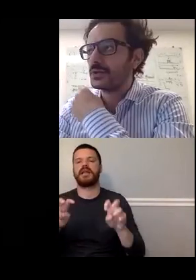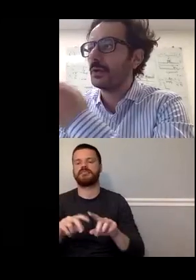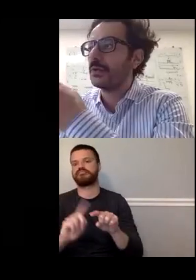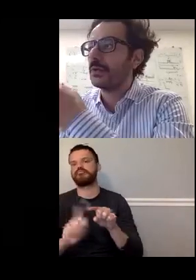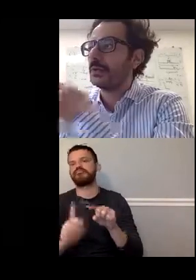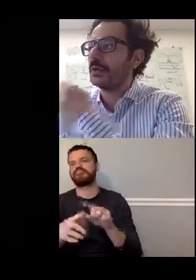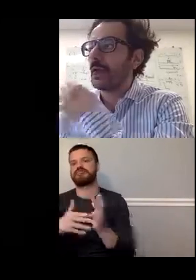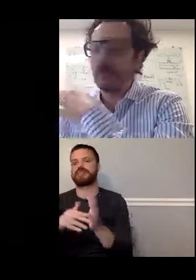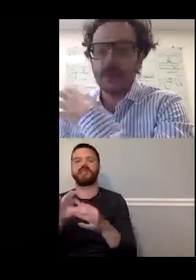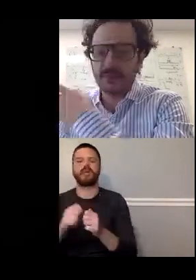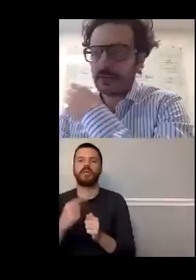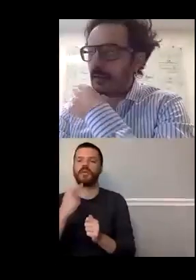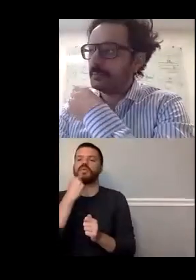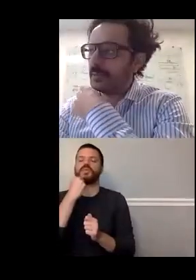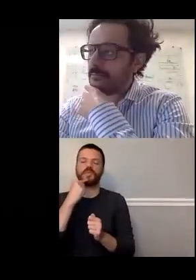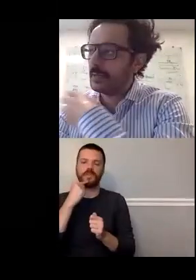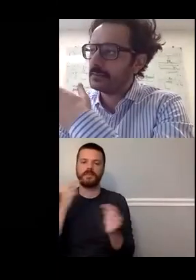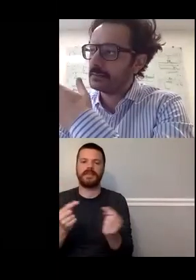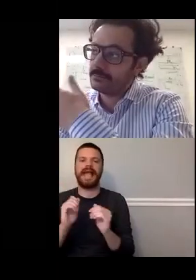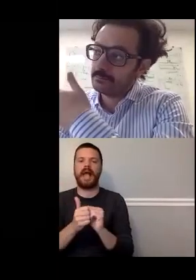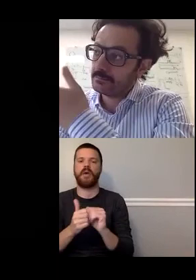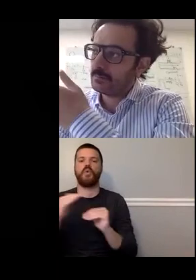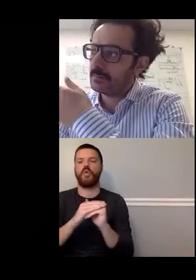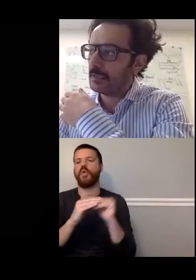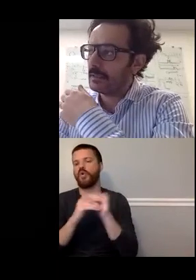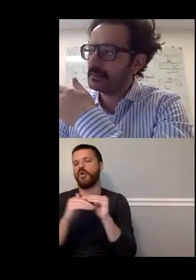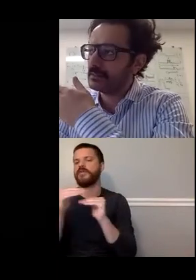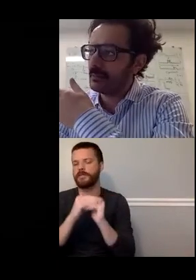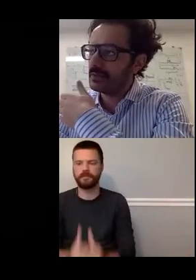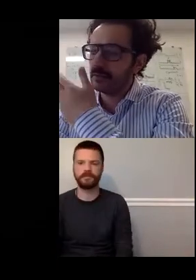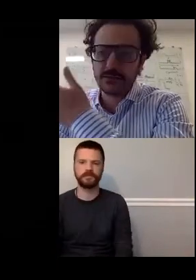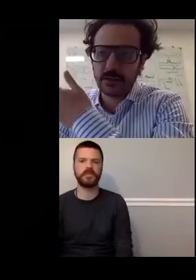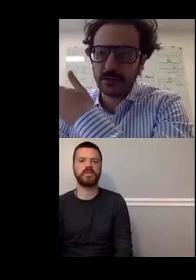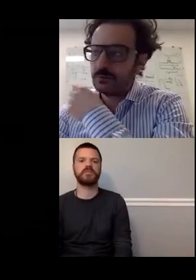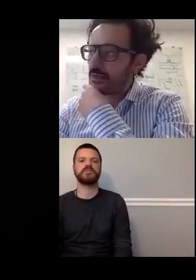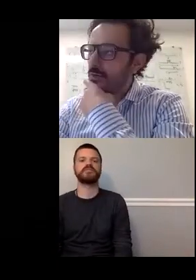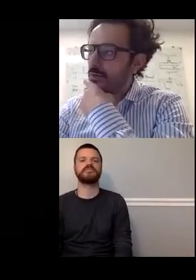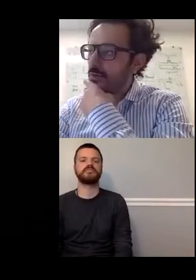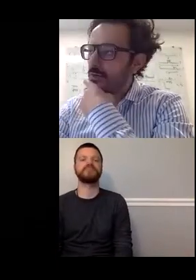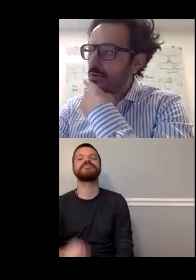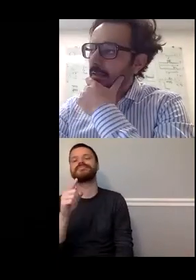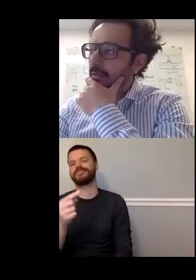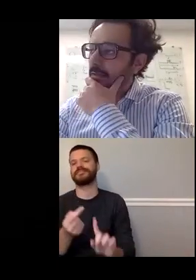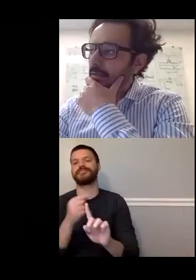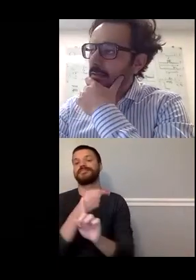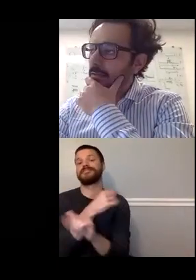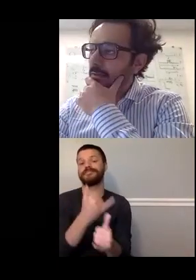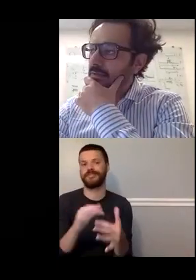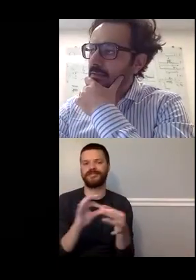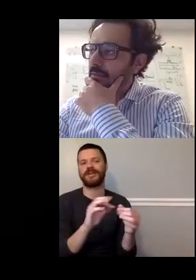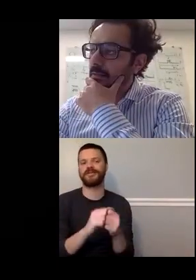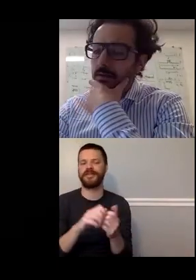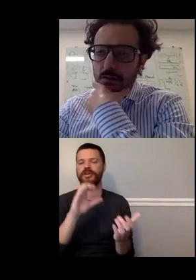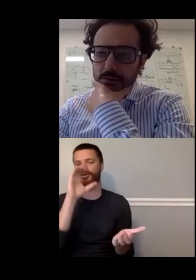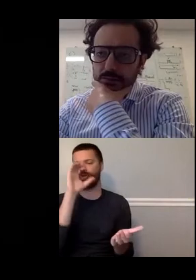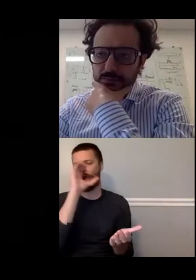pain, showing how they overlap. And as, again, this is reminiscent of the cartoon I showed, and you can